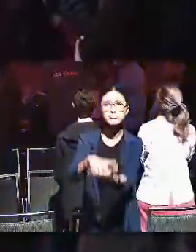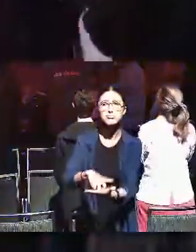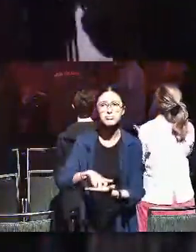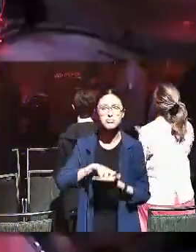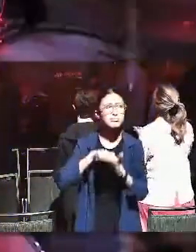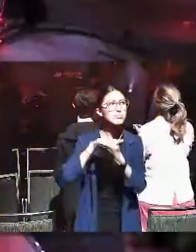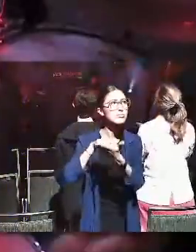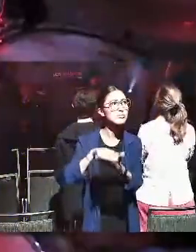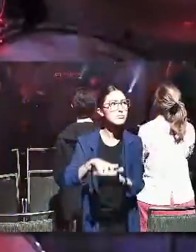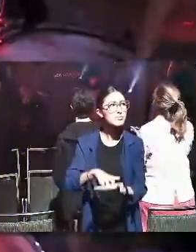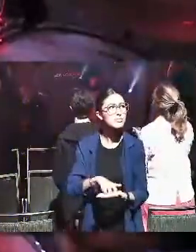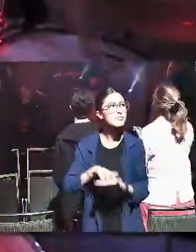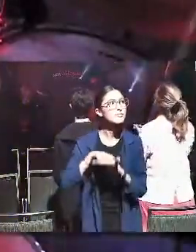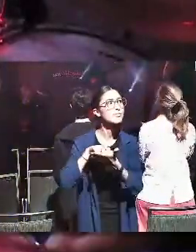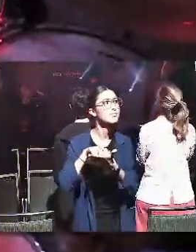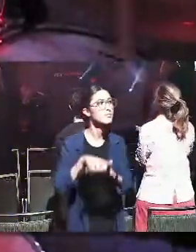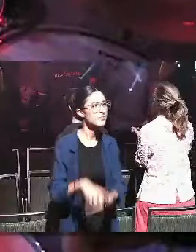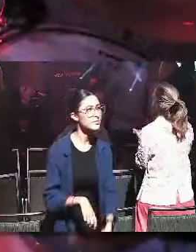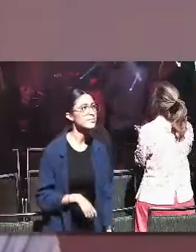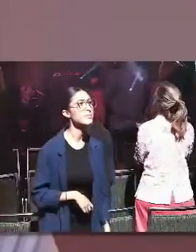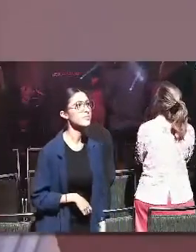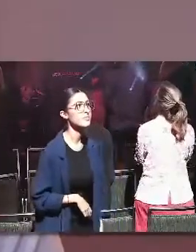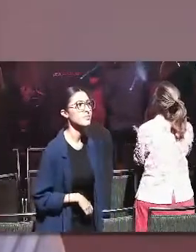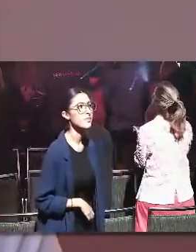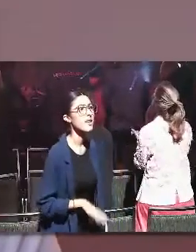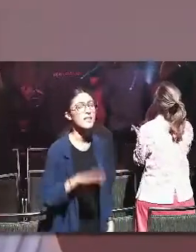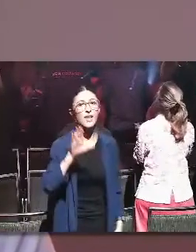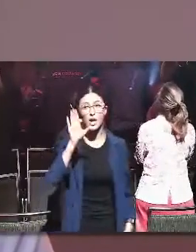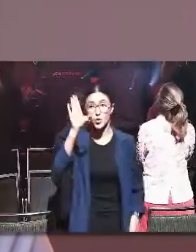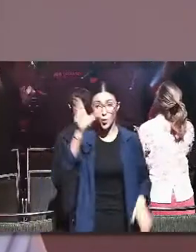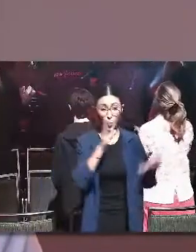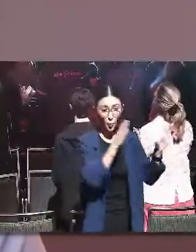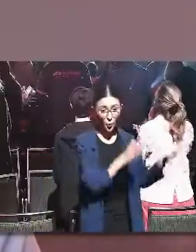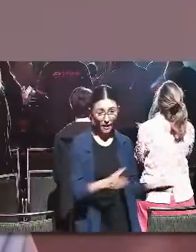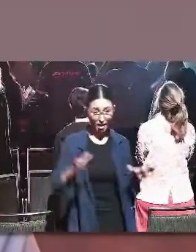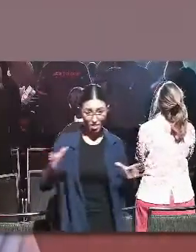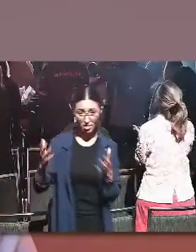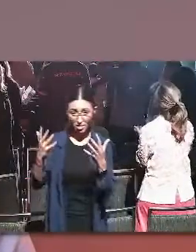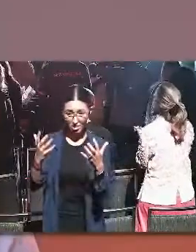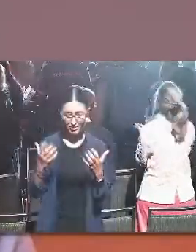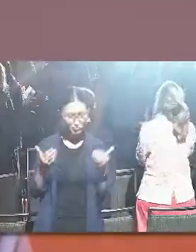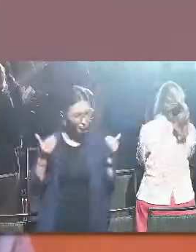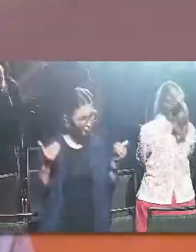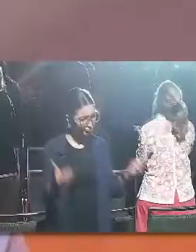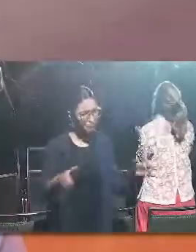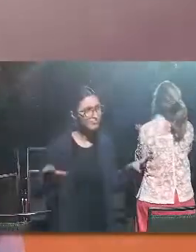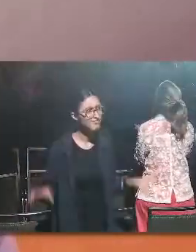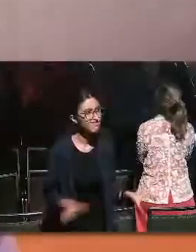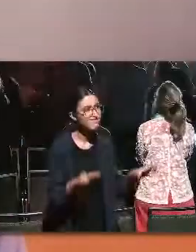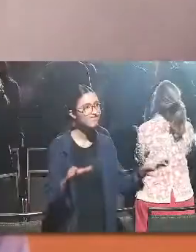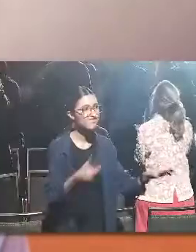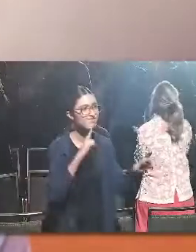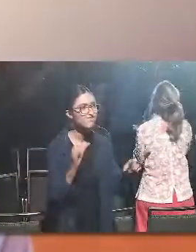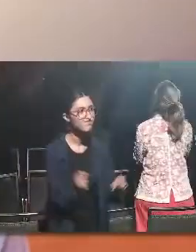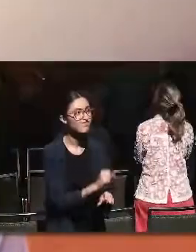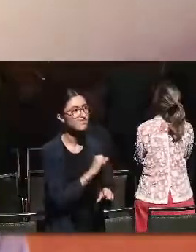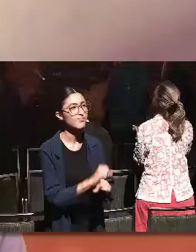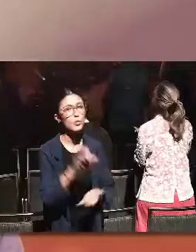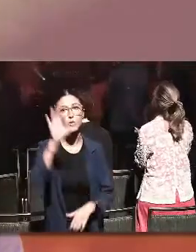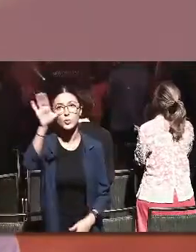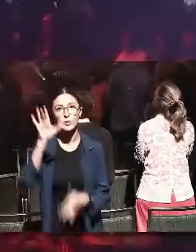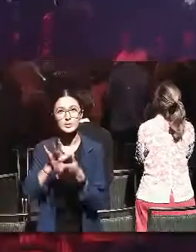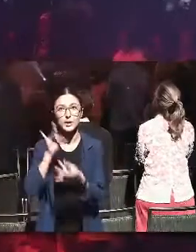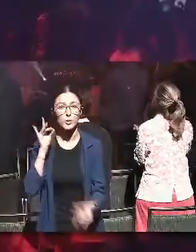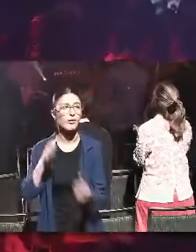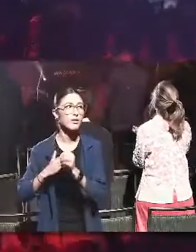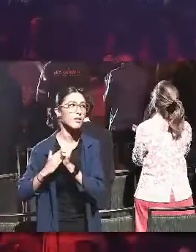on our hands and knees that your will be done, that your